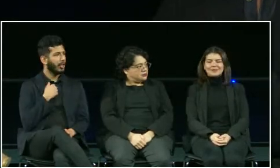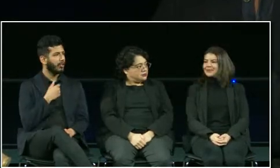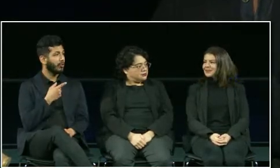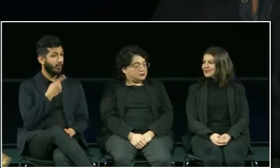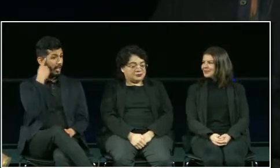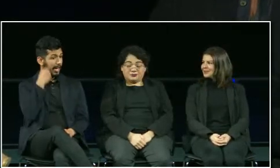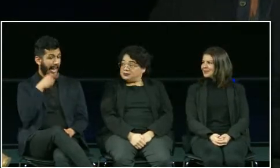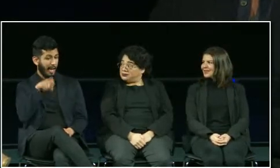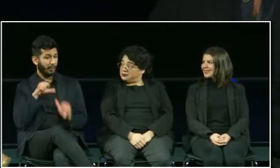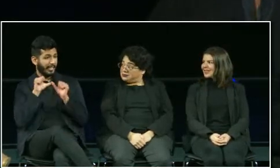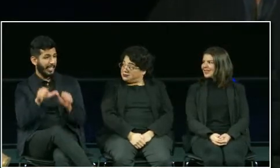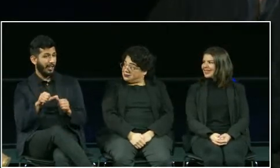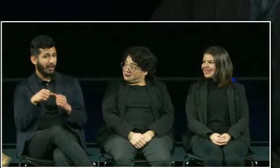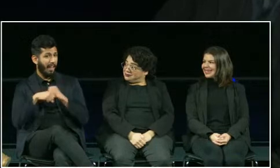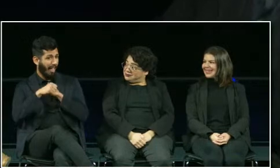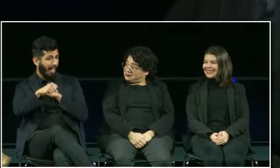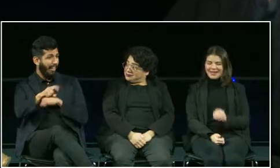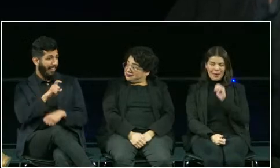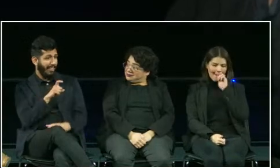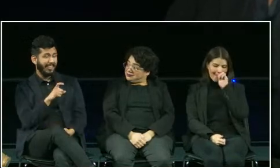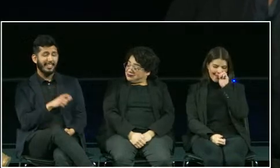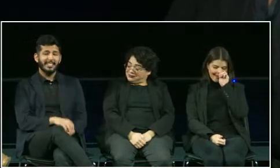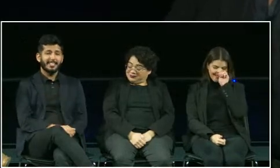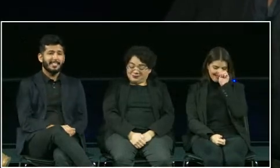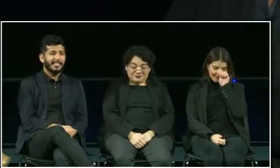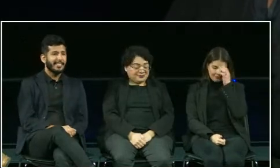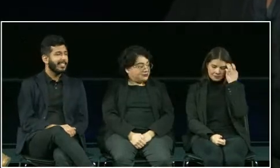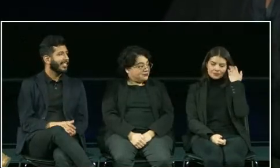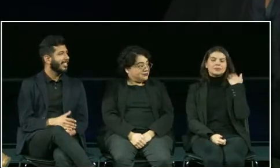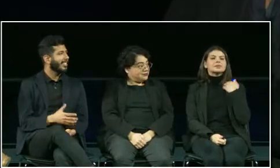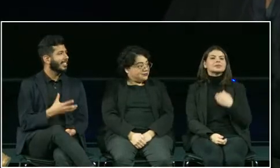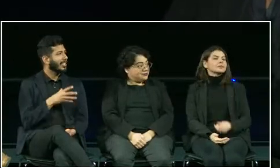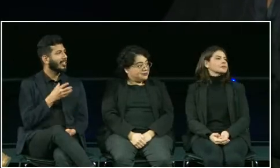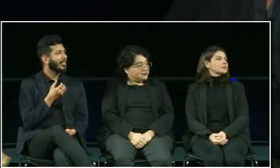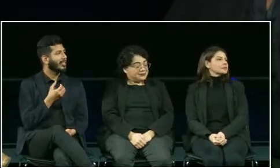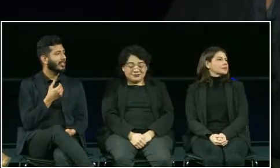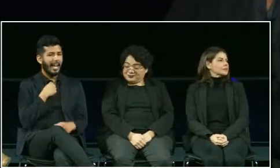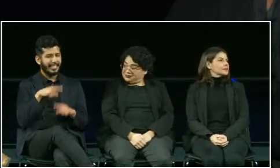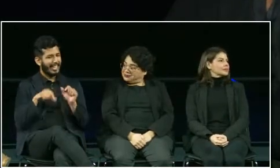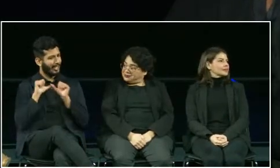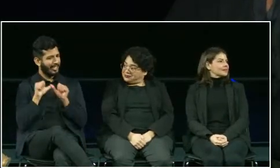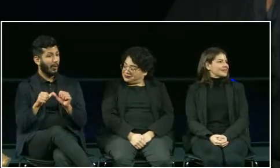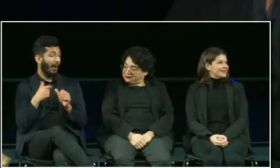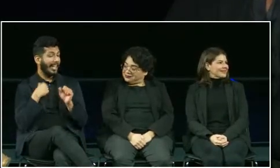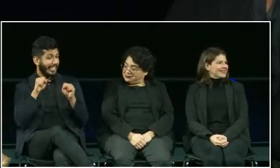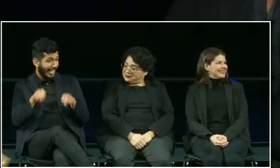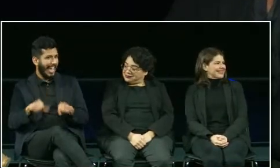continue. Yeah. So? Ah. I can't continue.